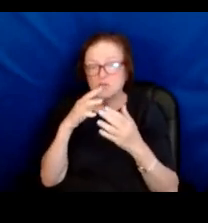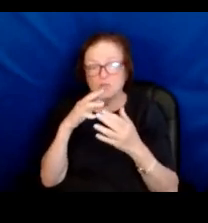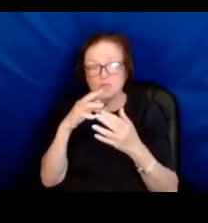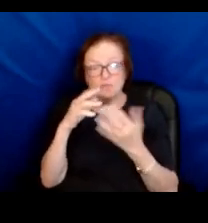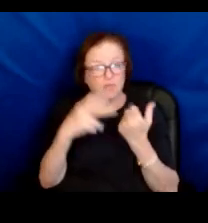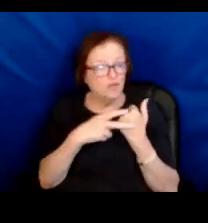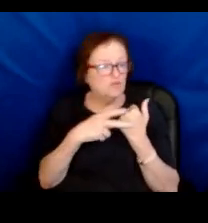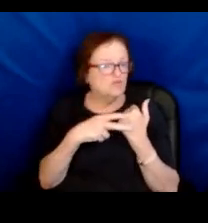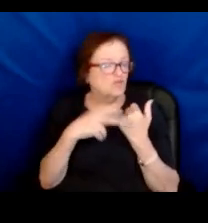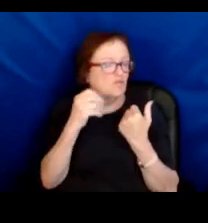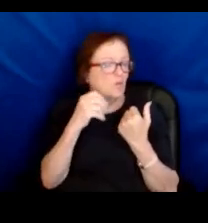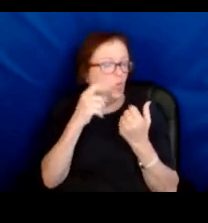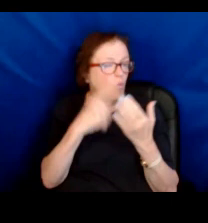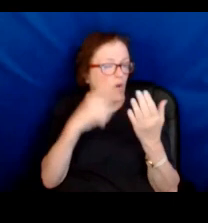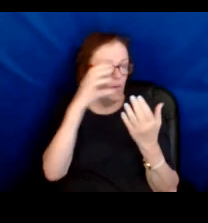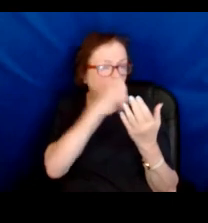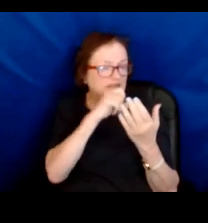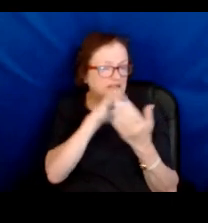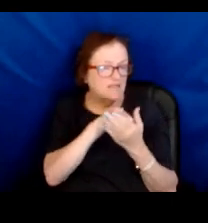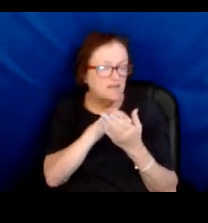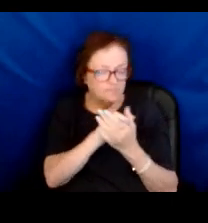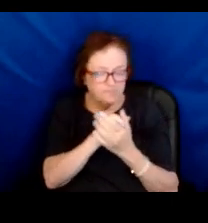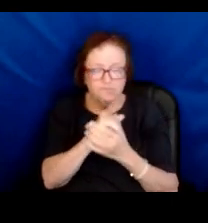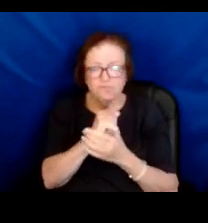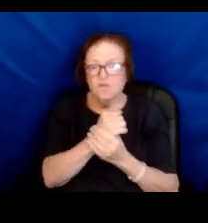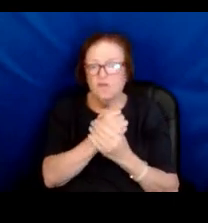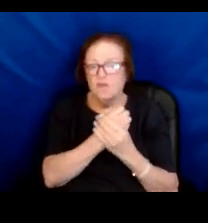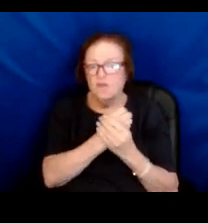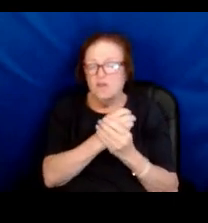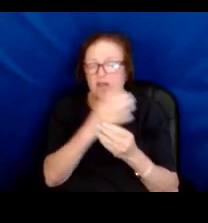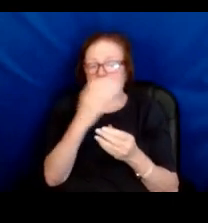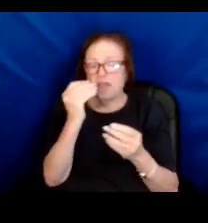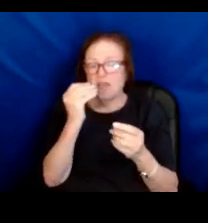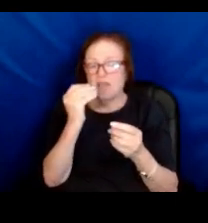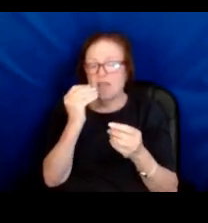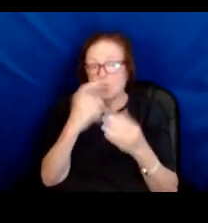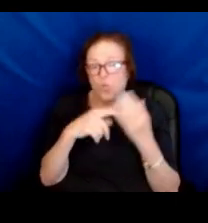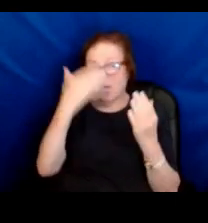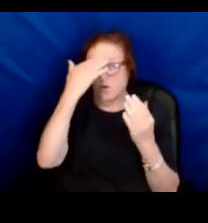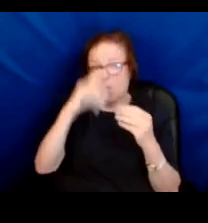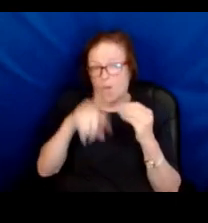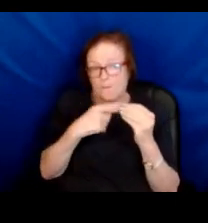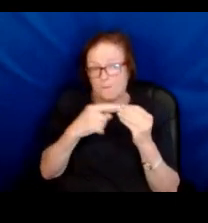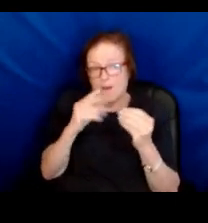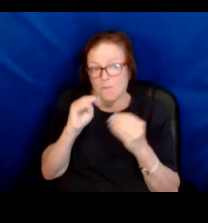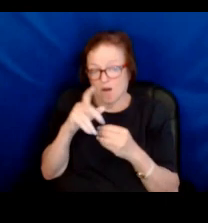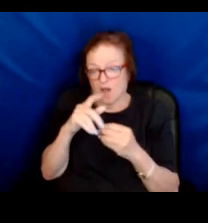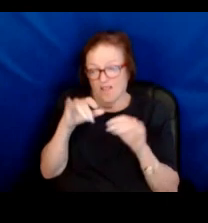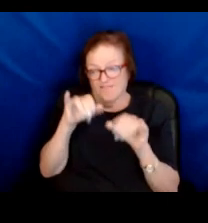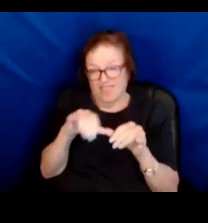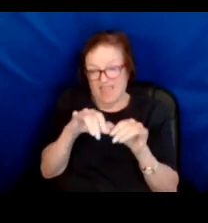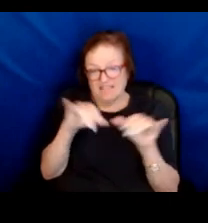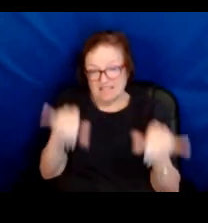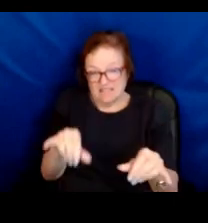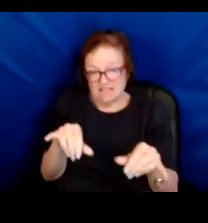we missing in the structure of this model, which is a simplified version of reality? But once you build up a model of your system that